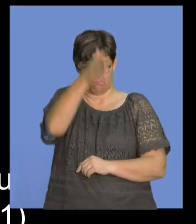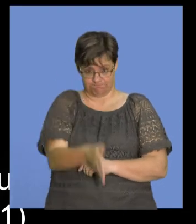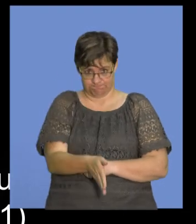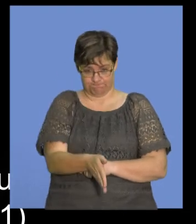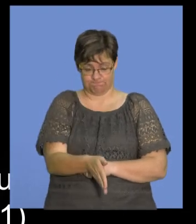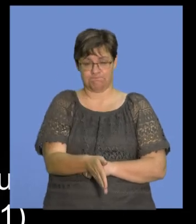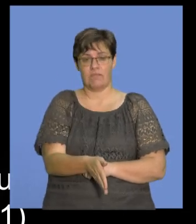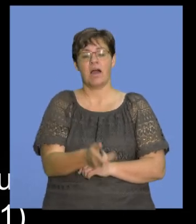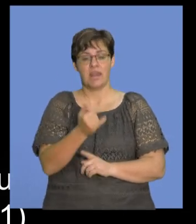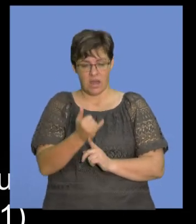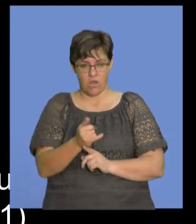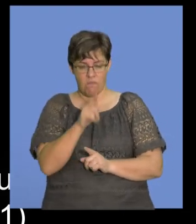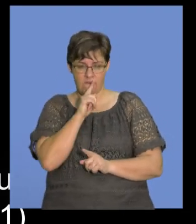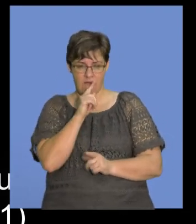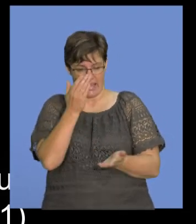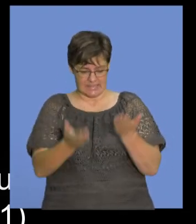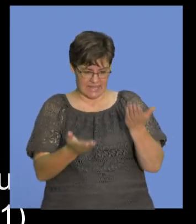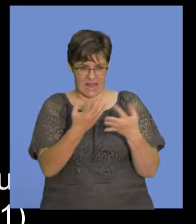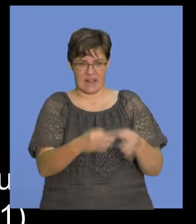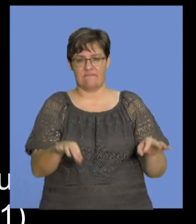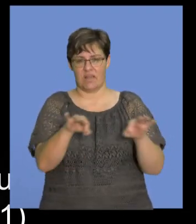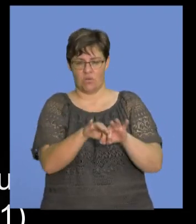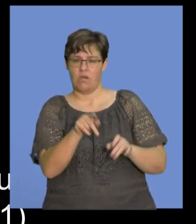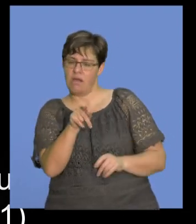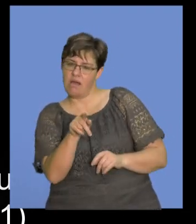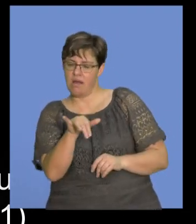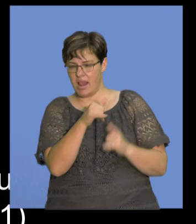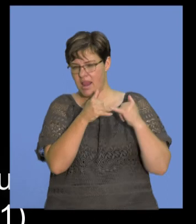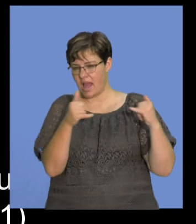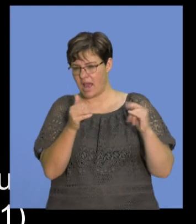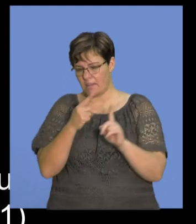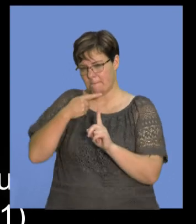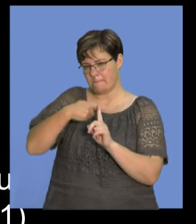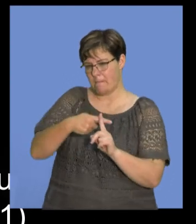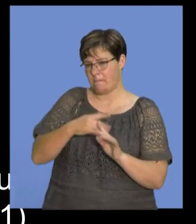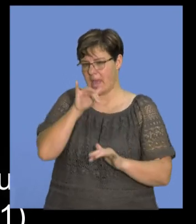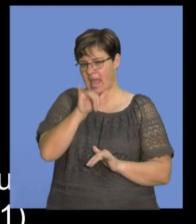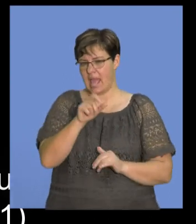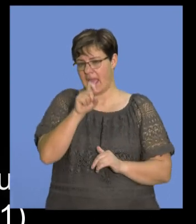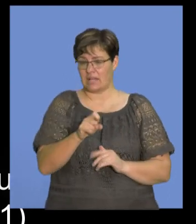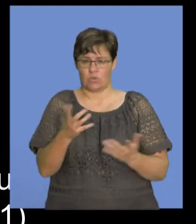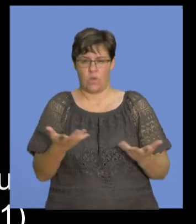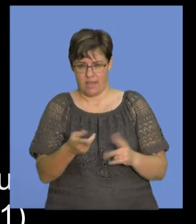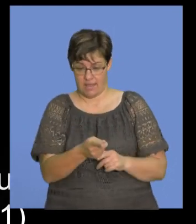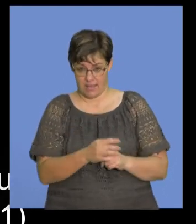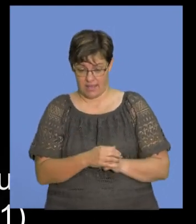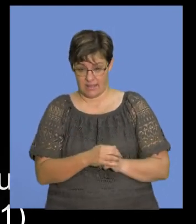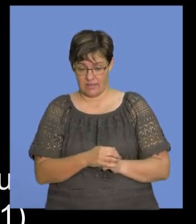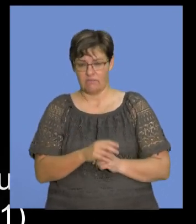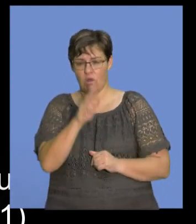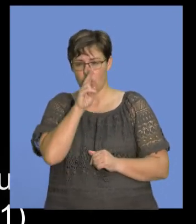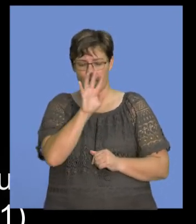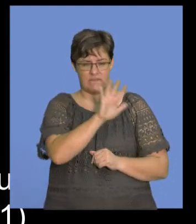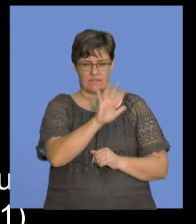x-axis, and you would need to proportionately scale the value at which that line intercepts the